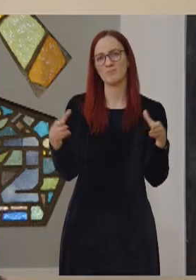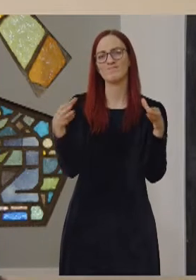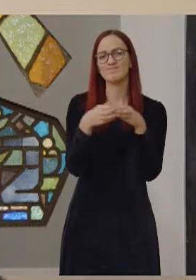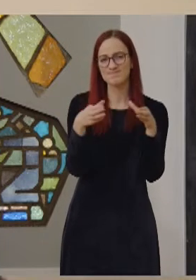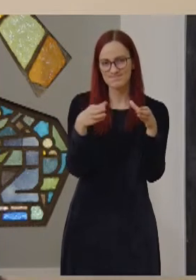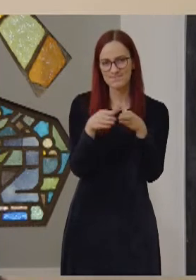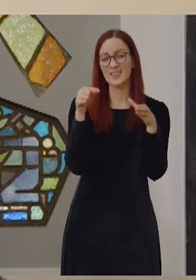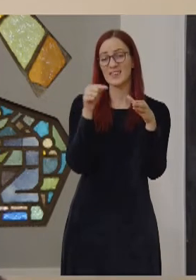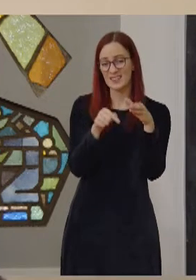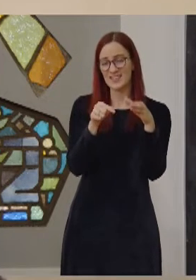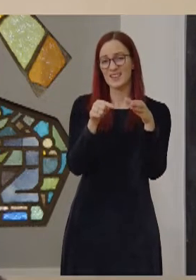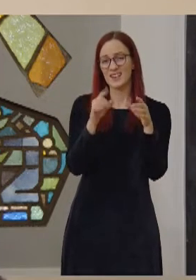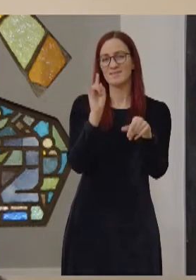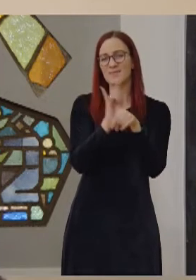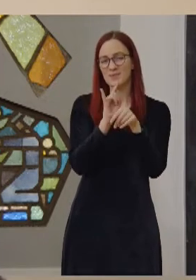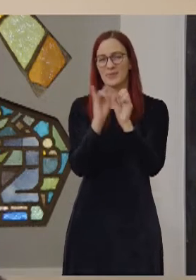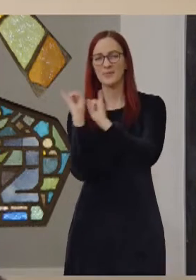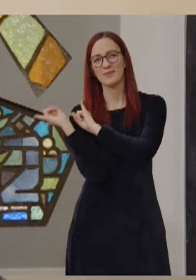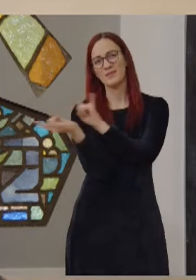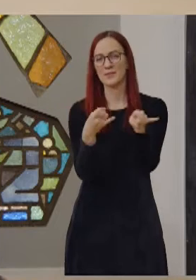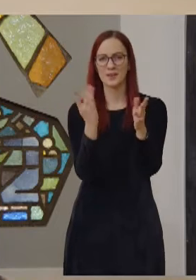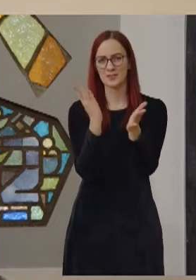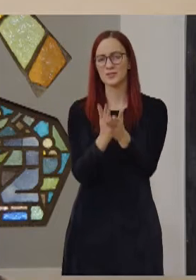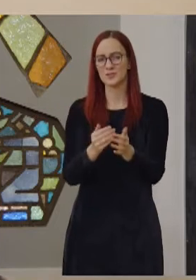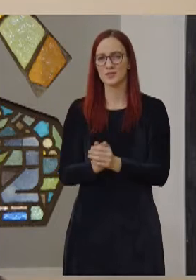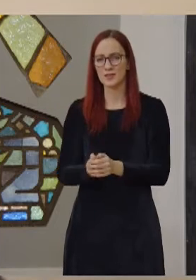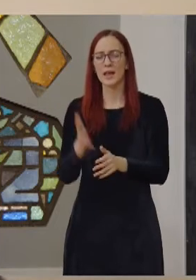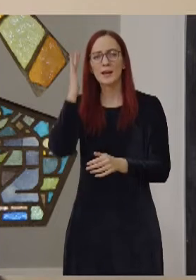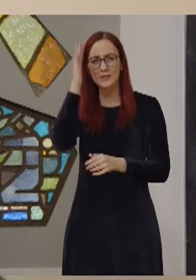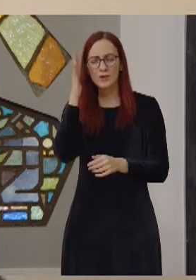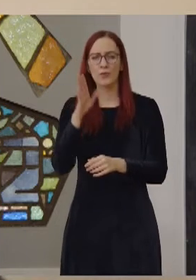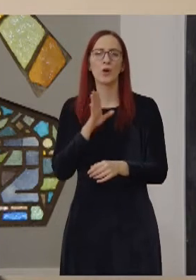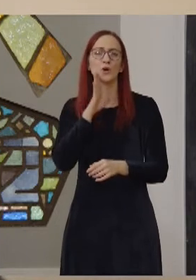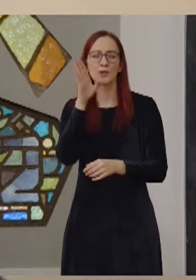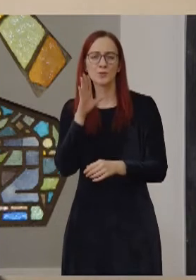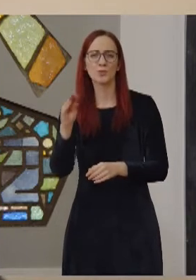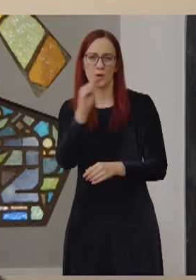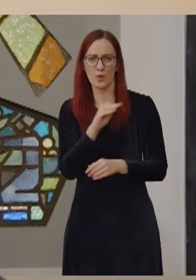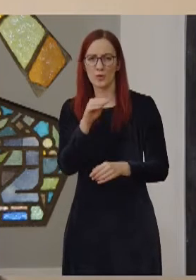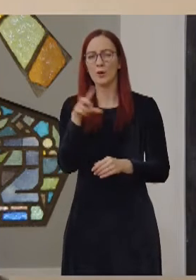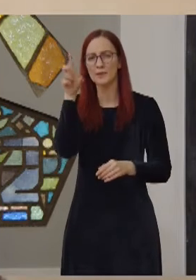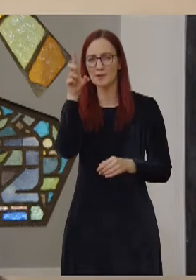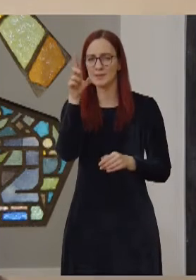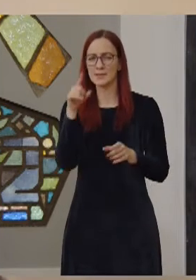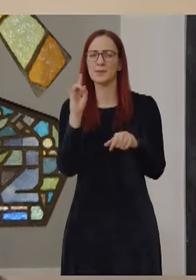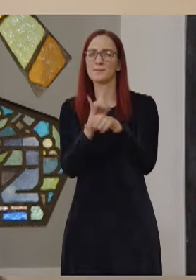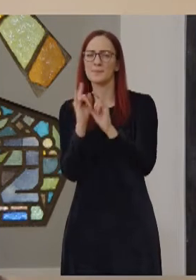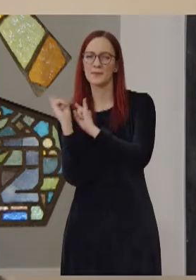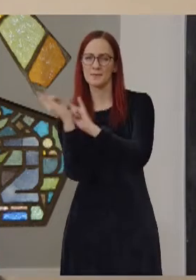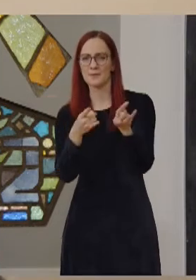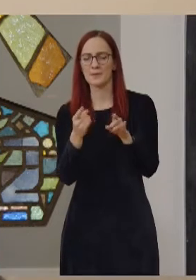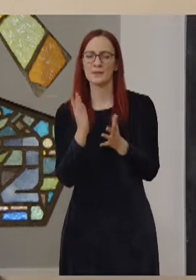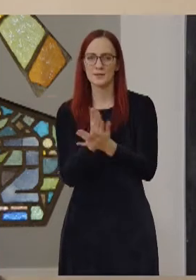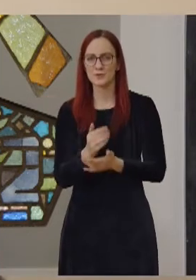that this is an organized disinformation campaign against Eastern